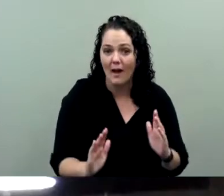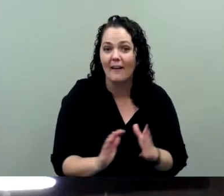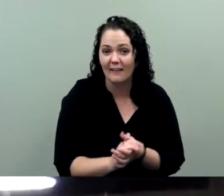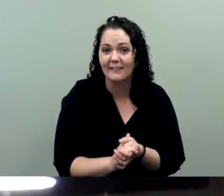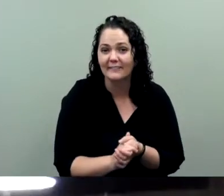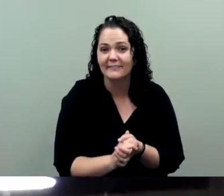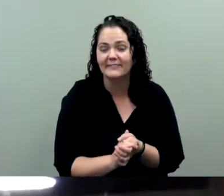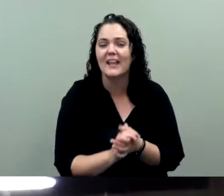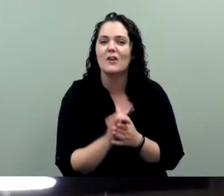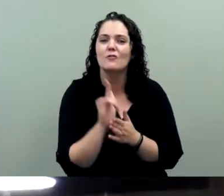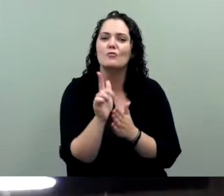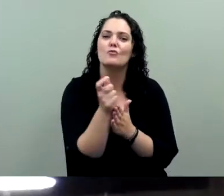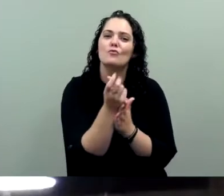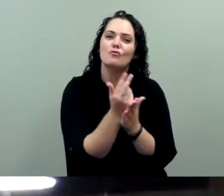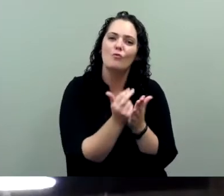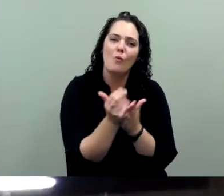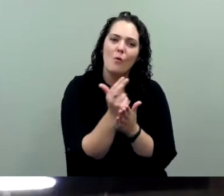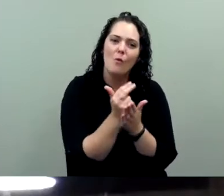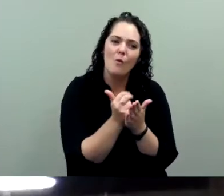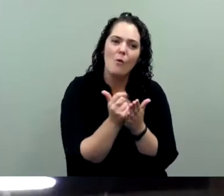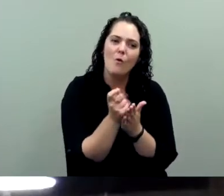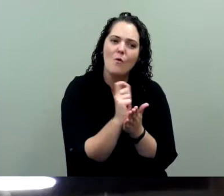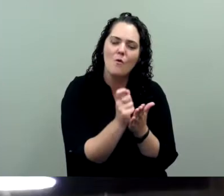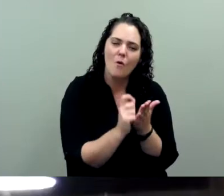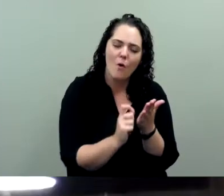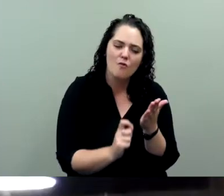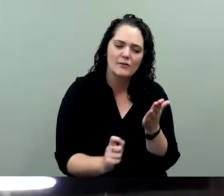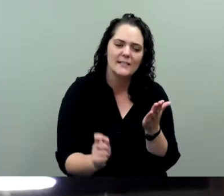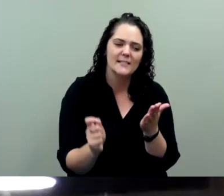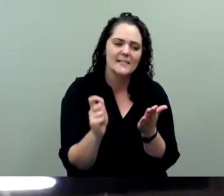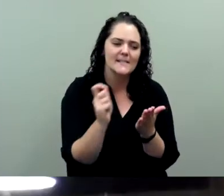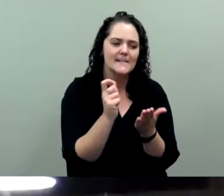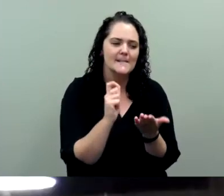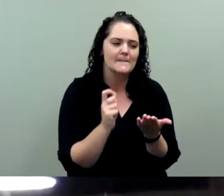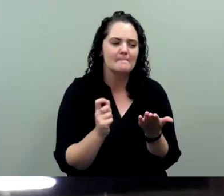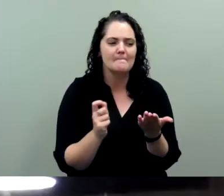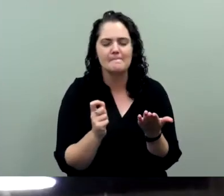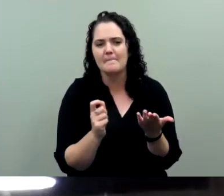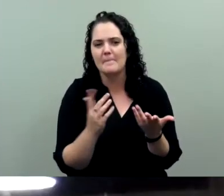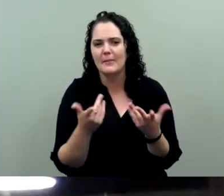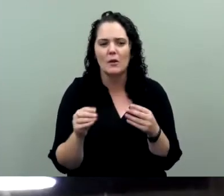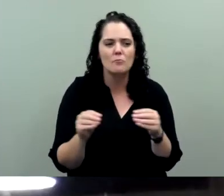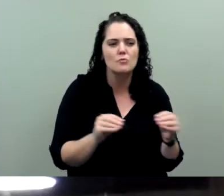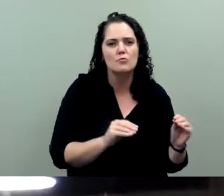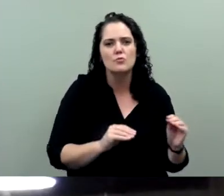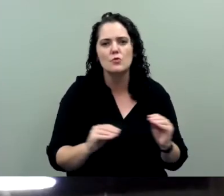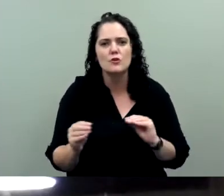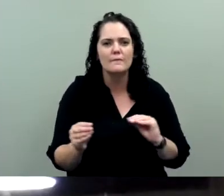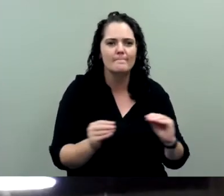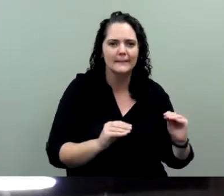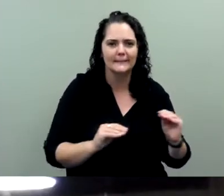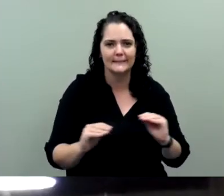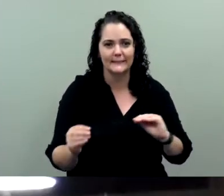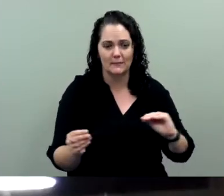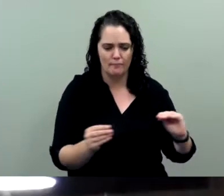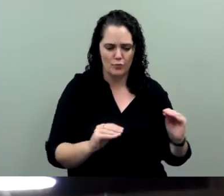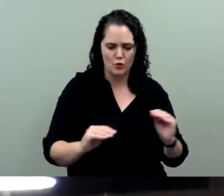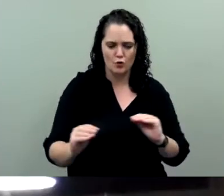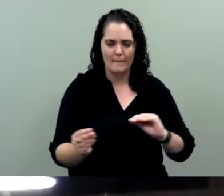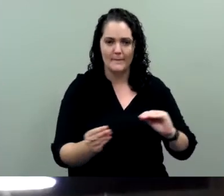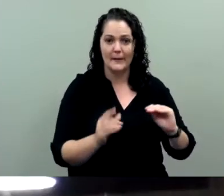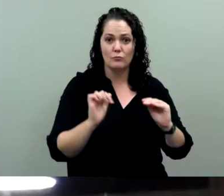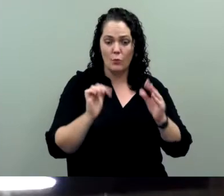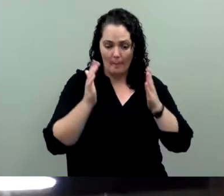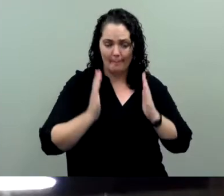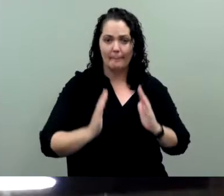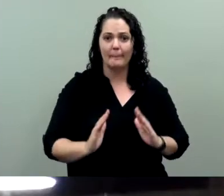drawing very special is drawing is movement. It's movement inscribed in space and on a surface. And that movement is the movement of your body